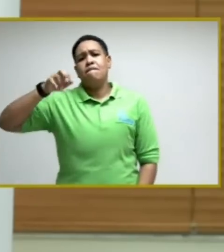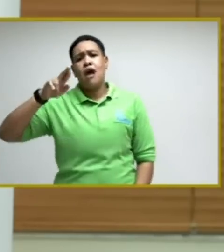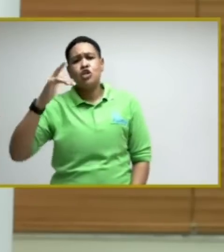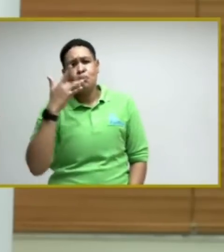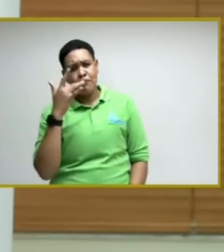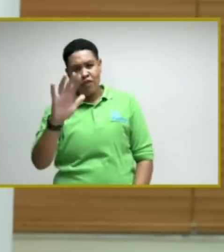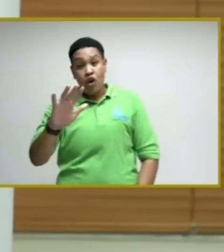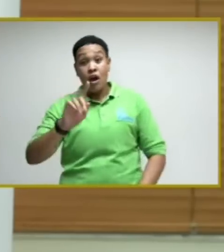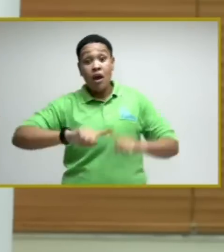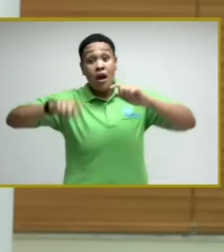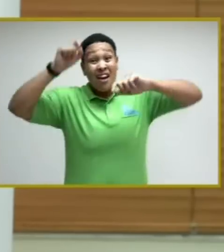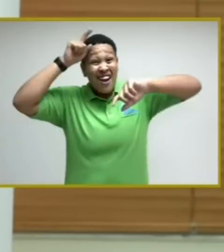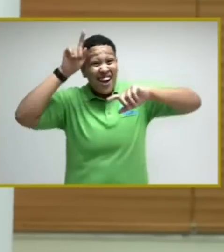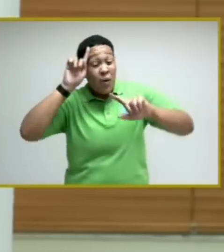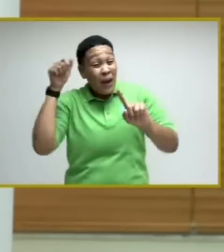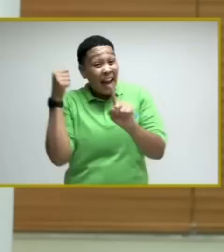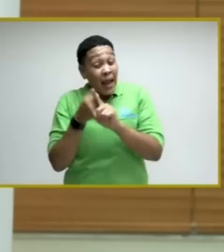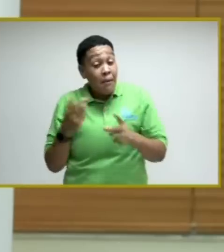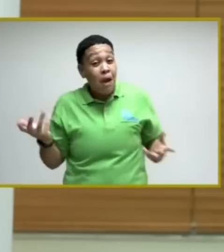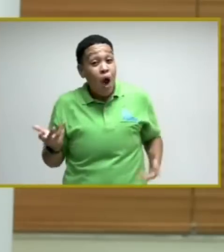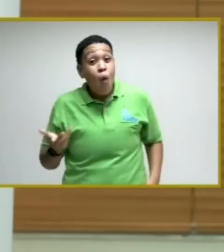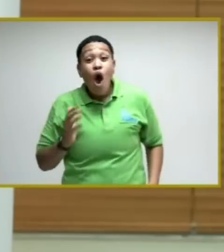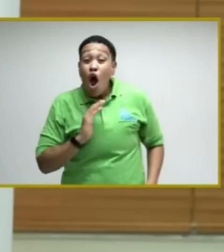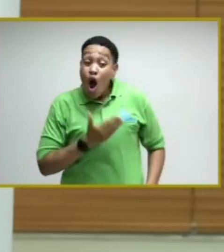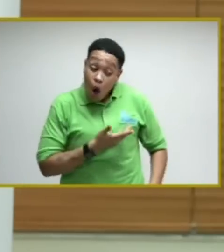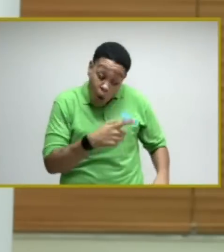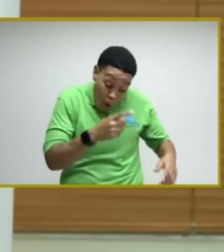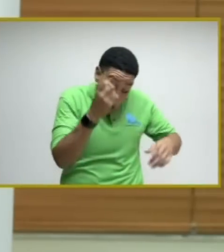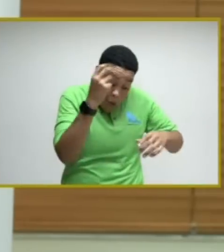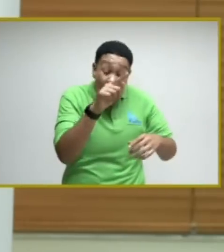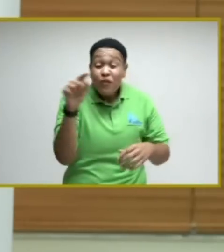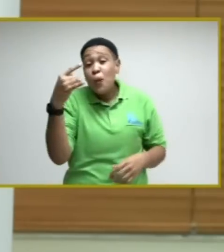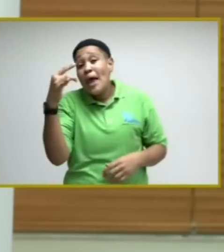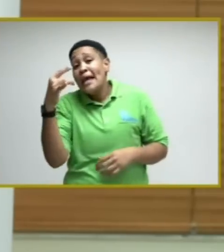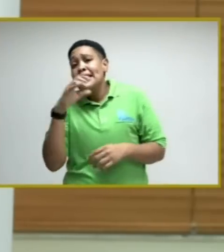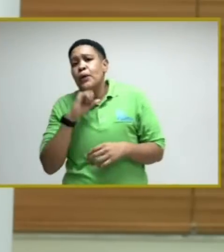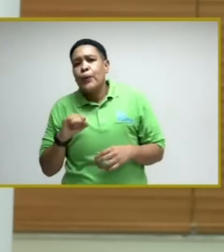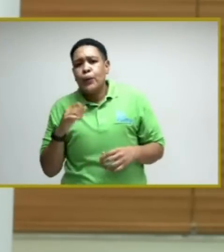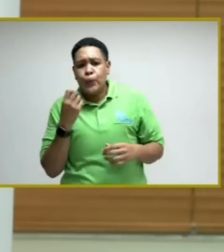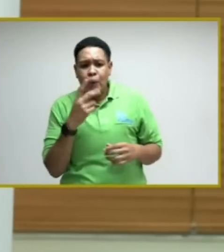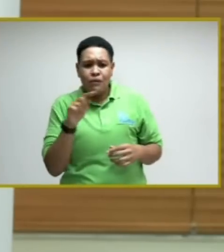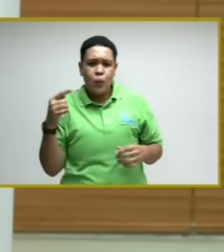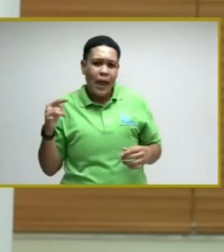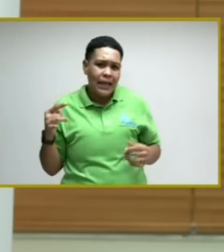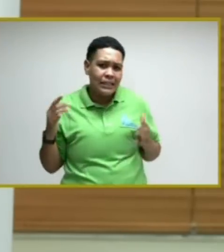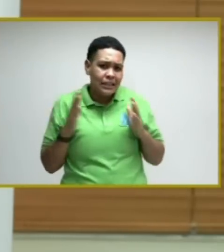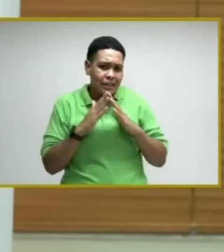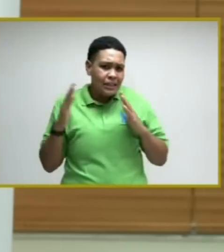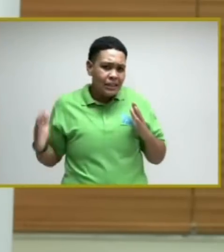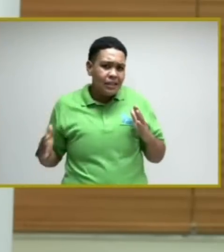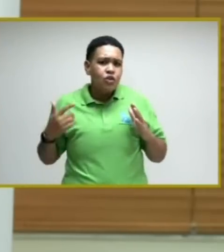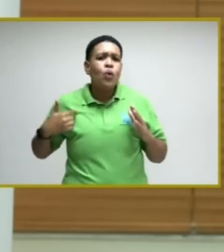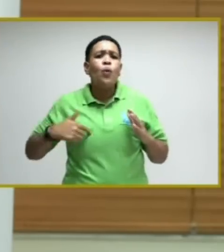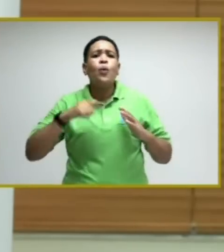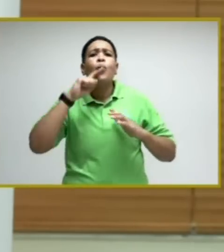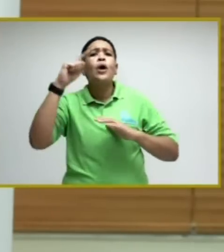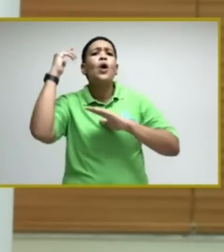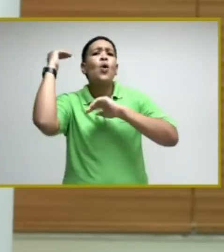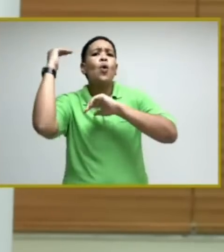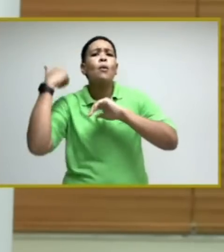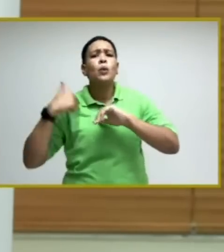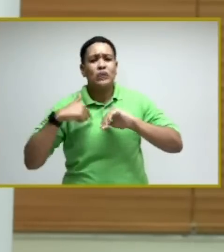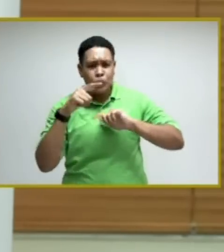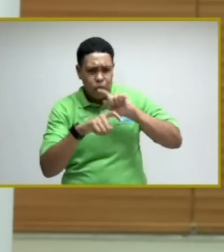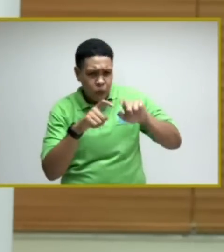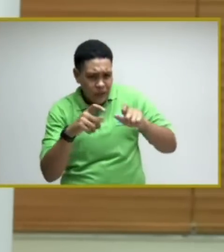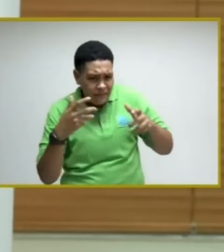will also have implications for our 12 to 18 years And so we're hoping, and we have inquired,